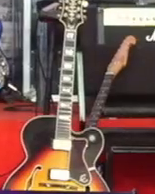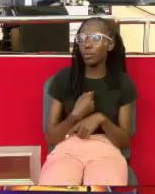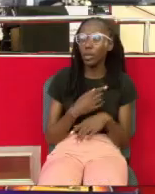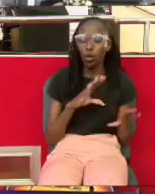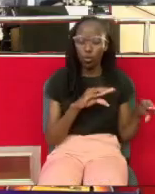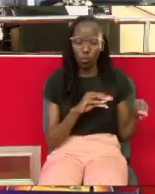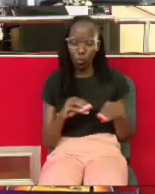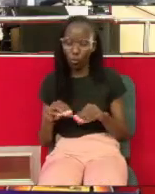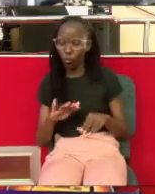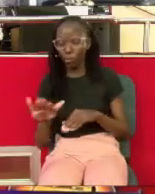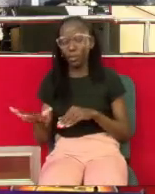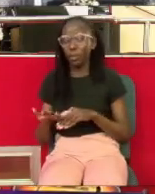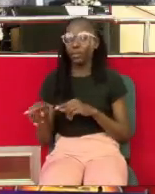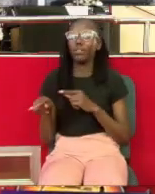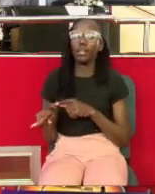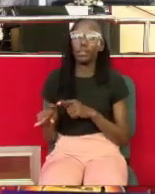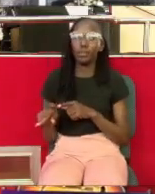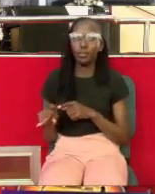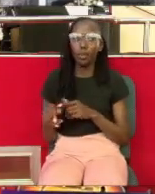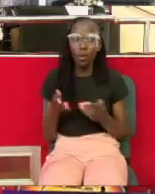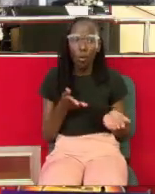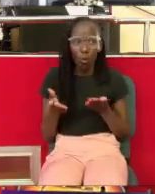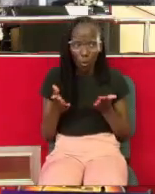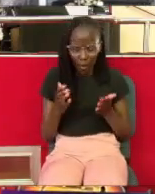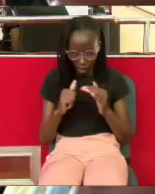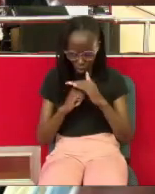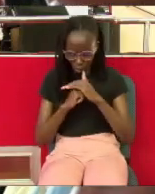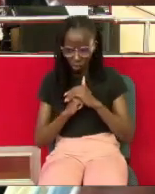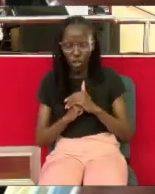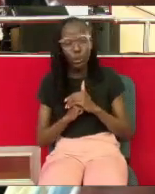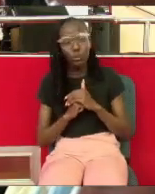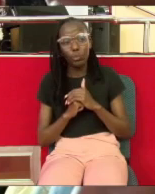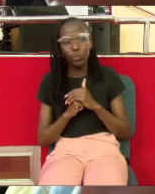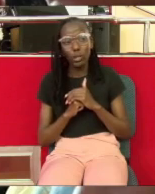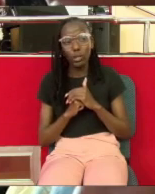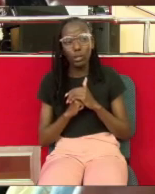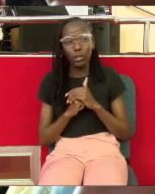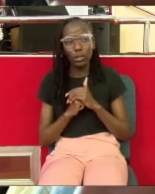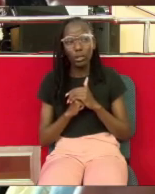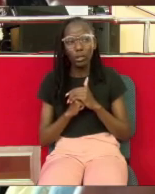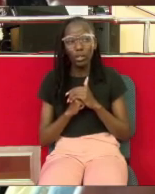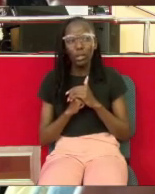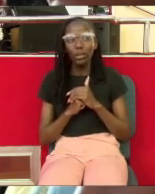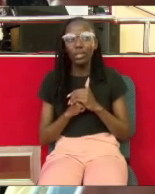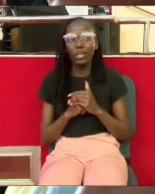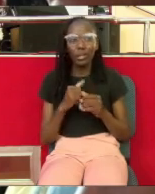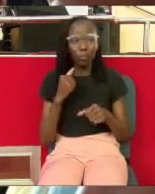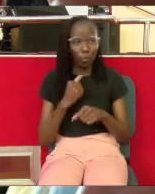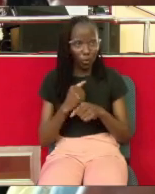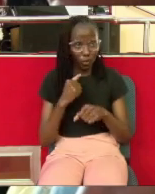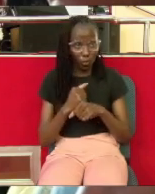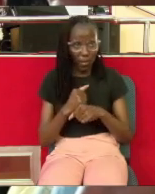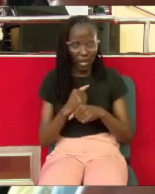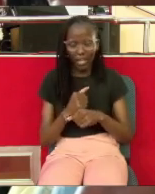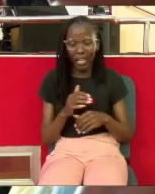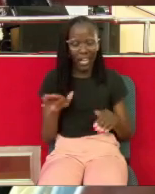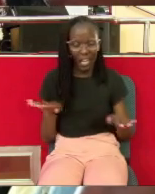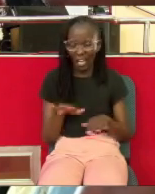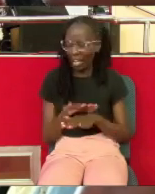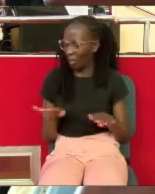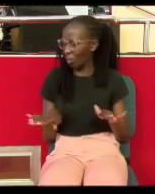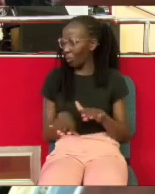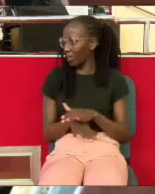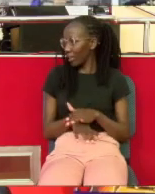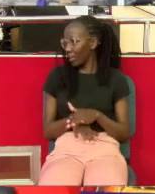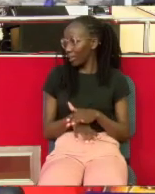that point where worship can be done anywhere, because we keep seeing